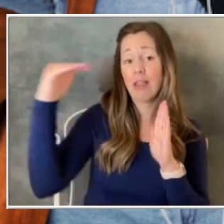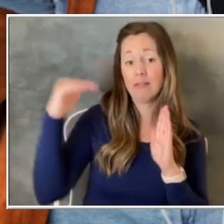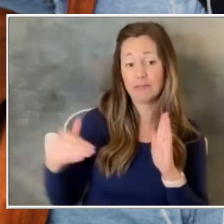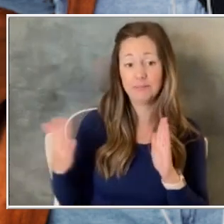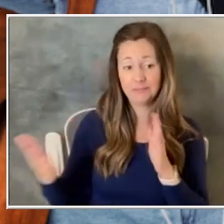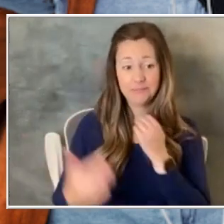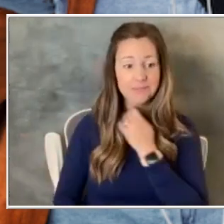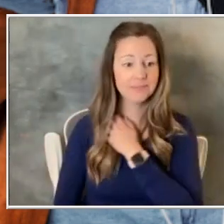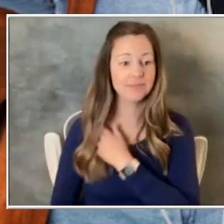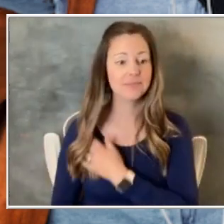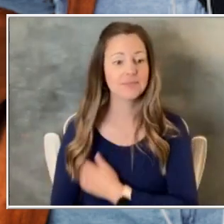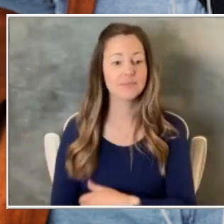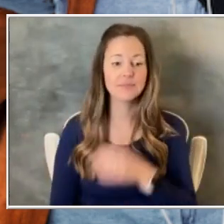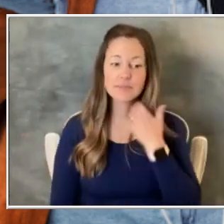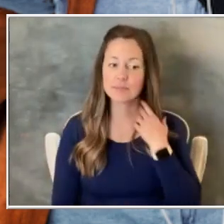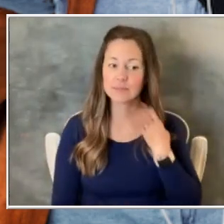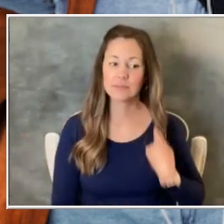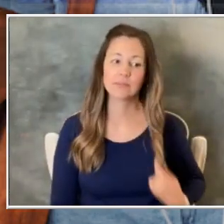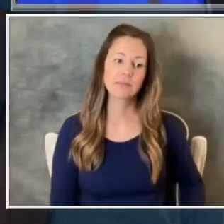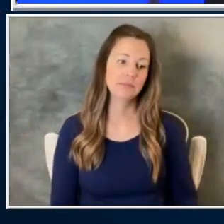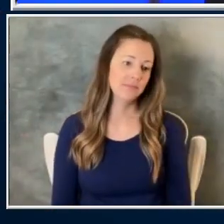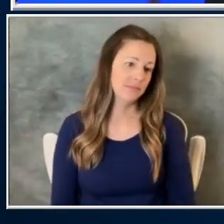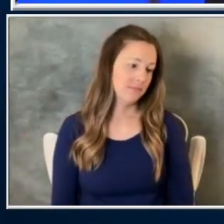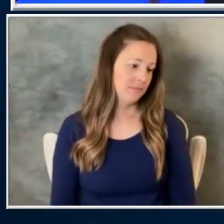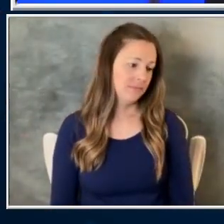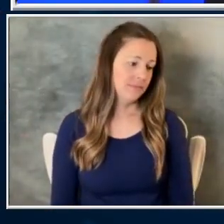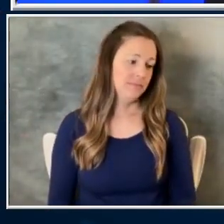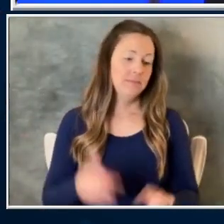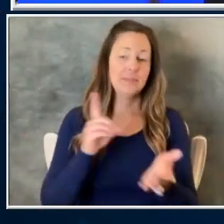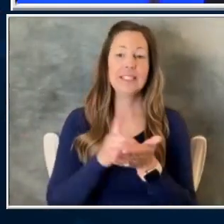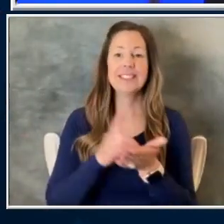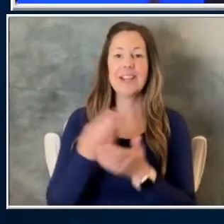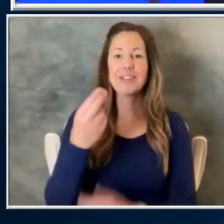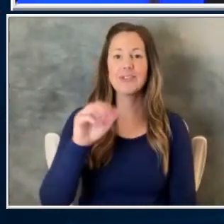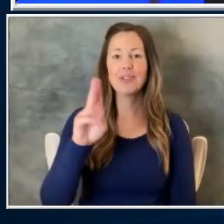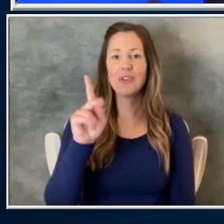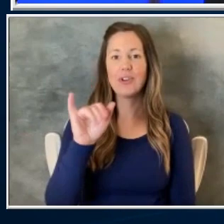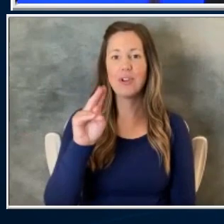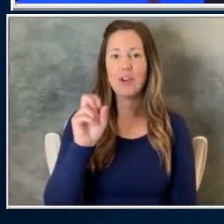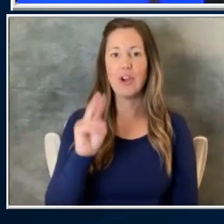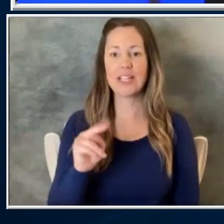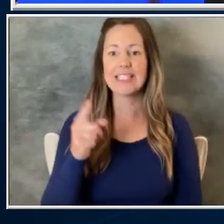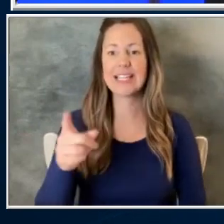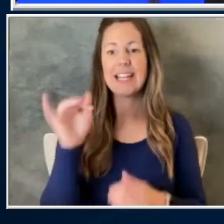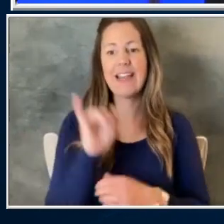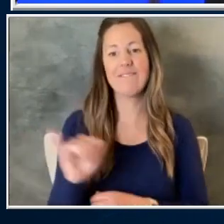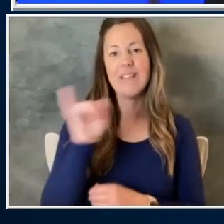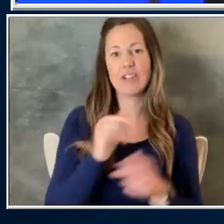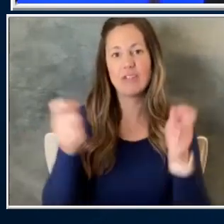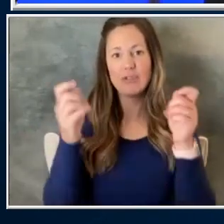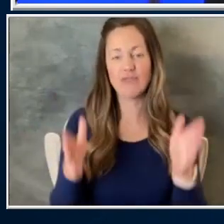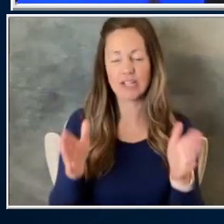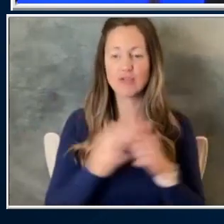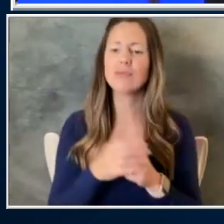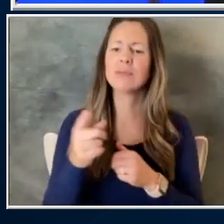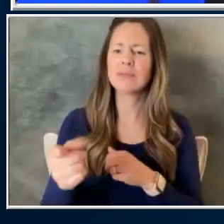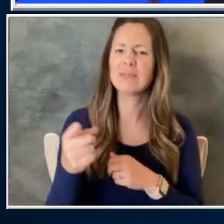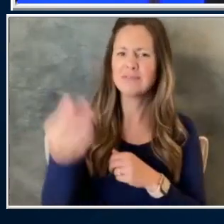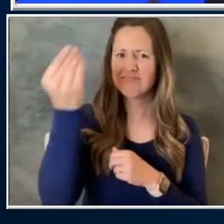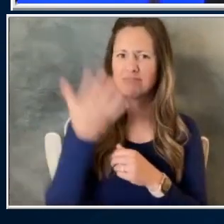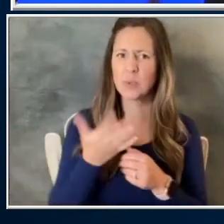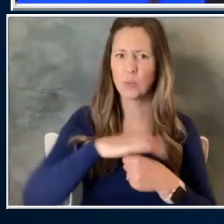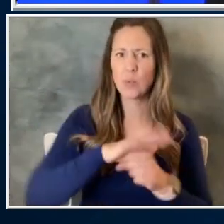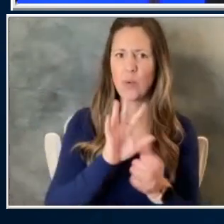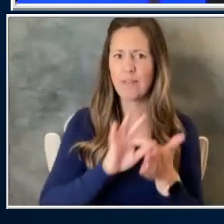info is right there on your screen. Let's get a quick check in with Dr. Dana Hawkinson, Medical Director of Infection Prevention and Control. Remind us of the COVID count this week.